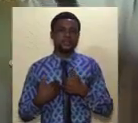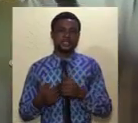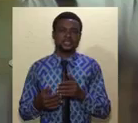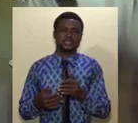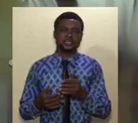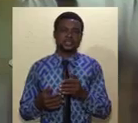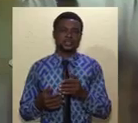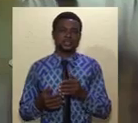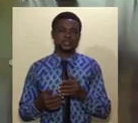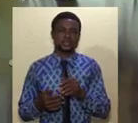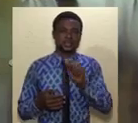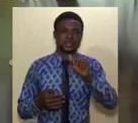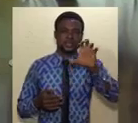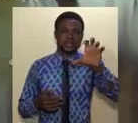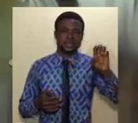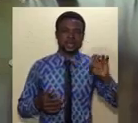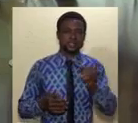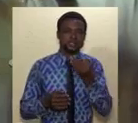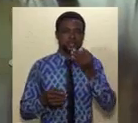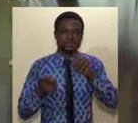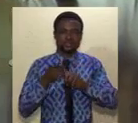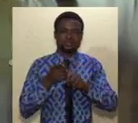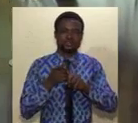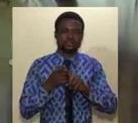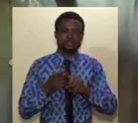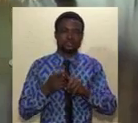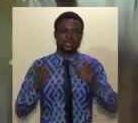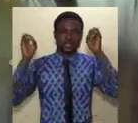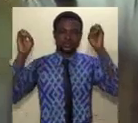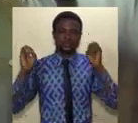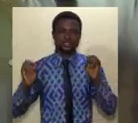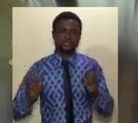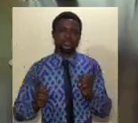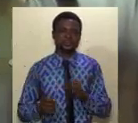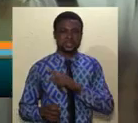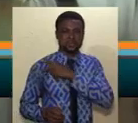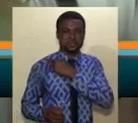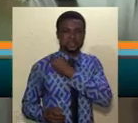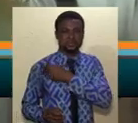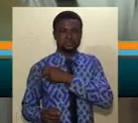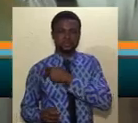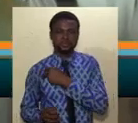the best kind of education they can afford per time, access to medical support,